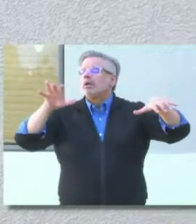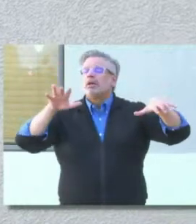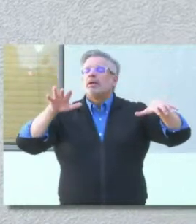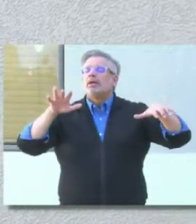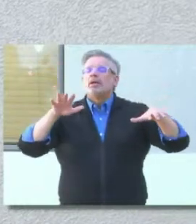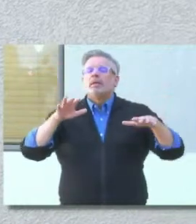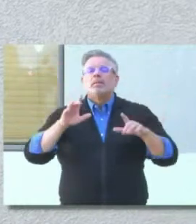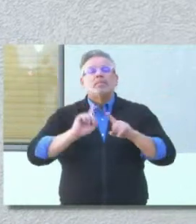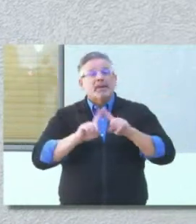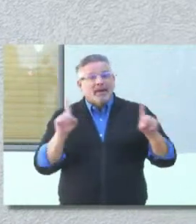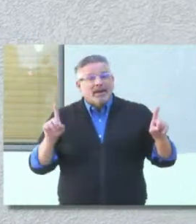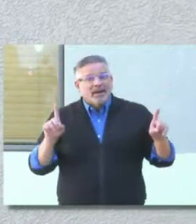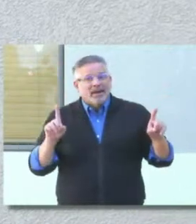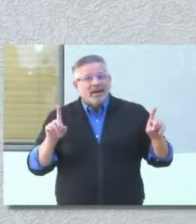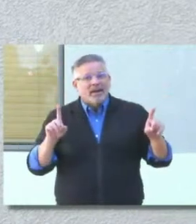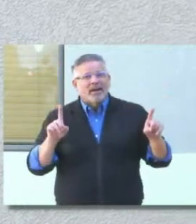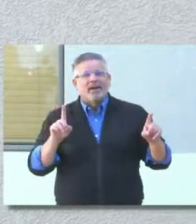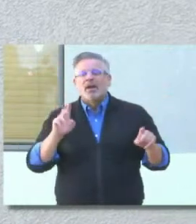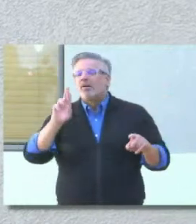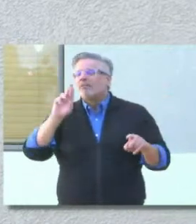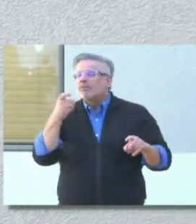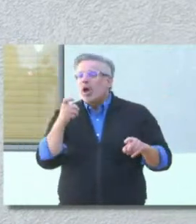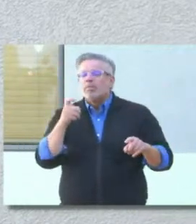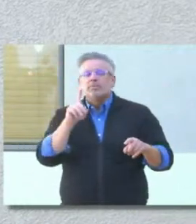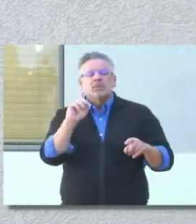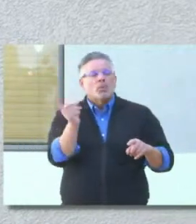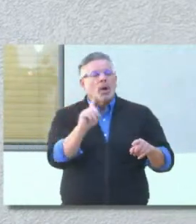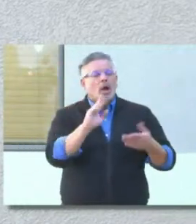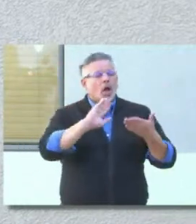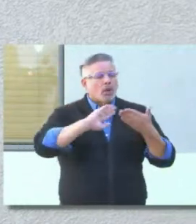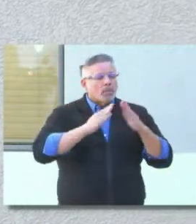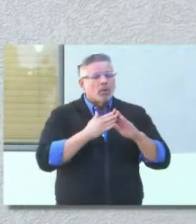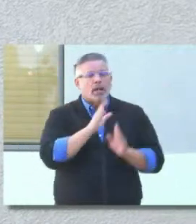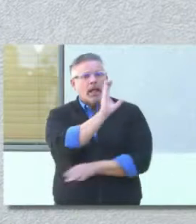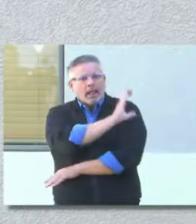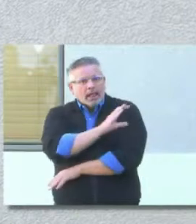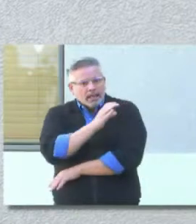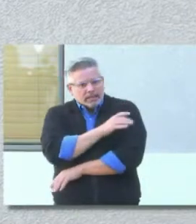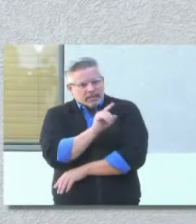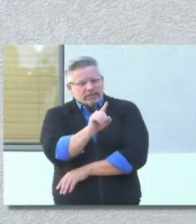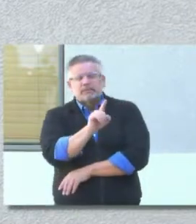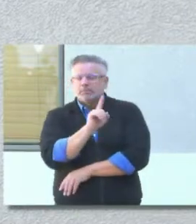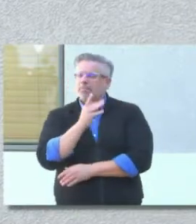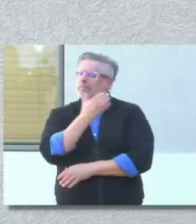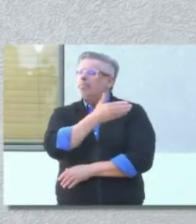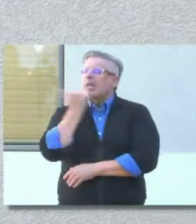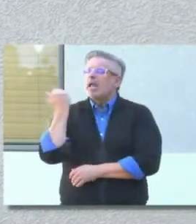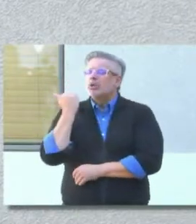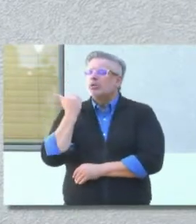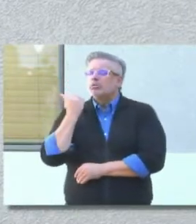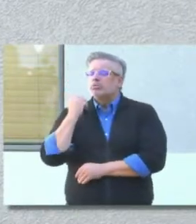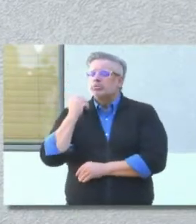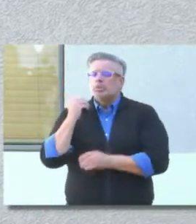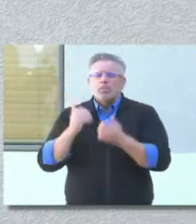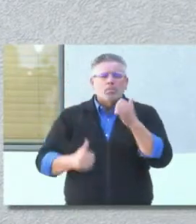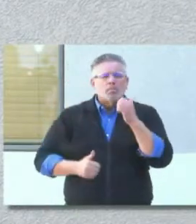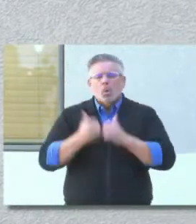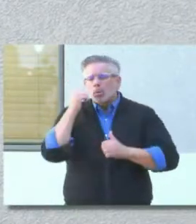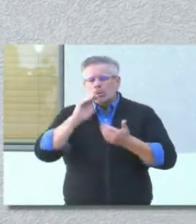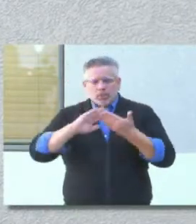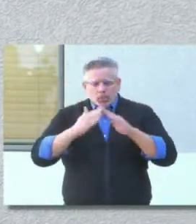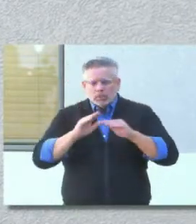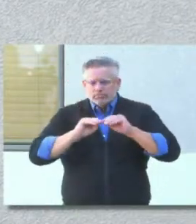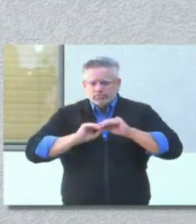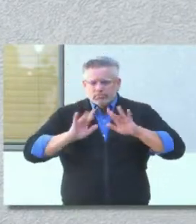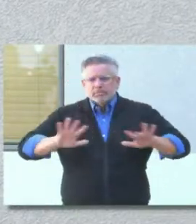vaccination sites, but in pharmacies and through community clinics to better reach the communities that were impacted the most, especially